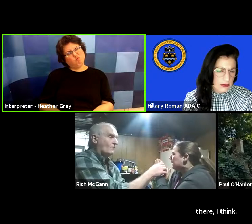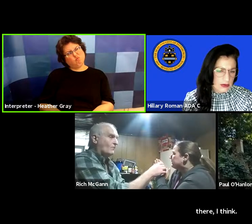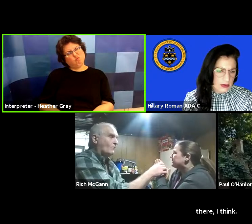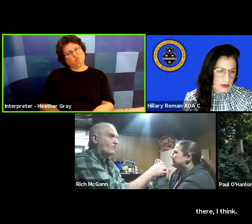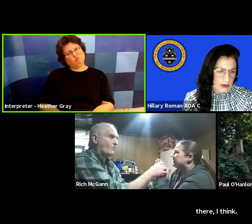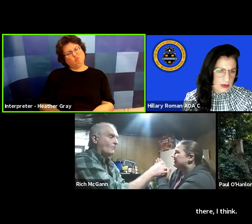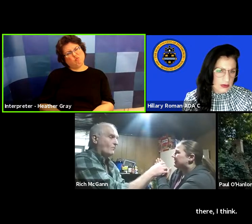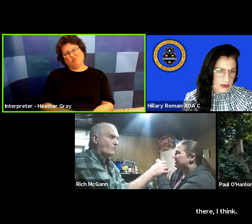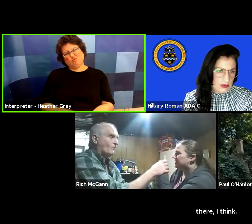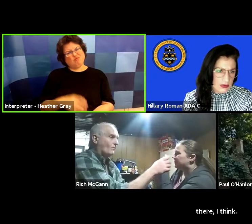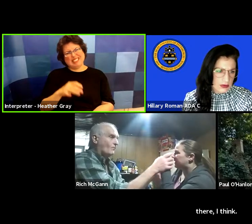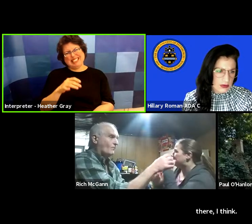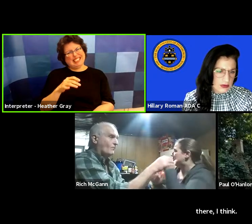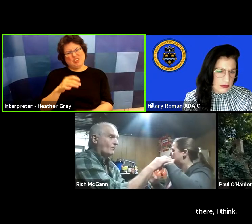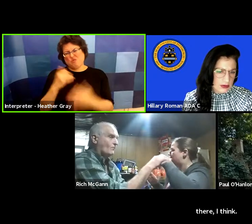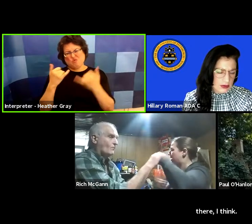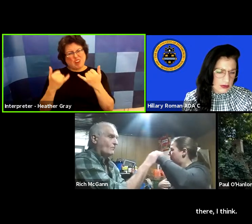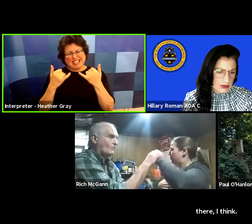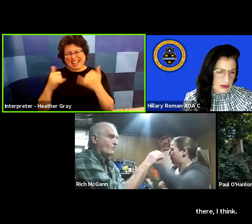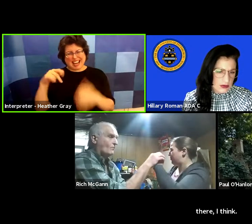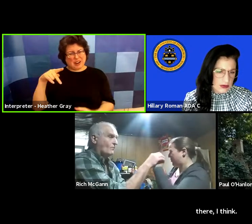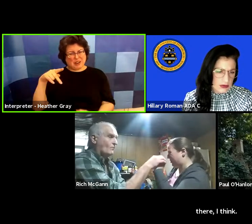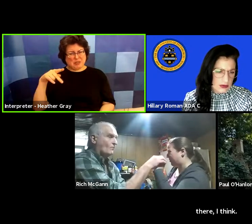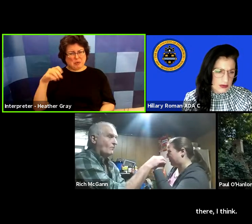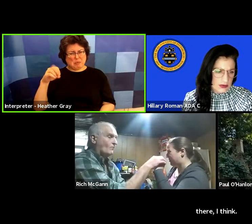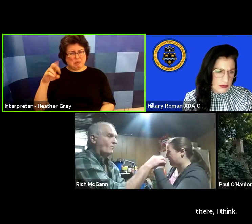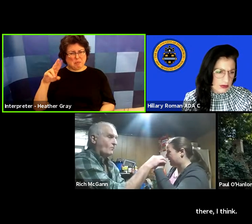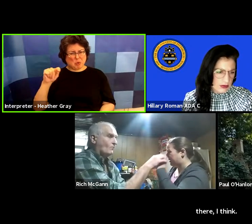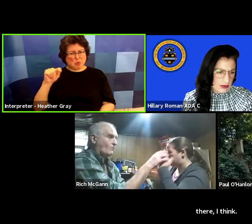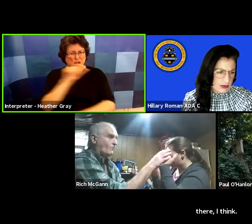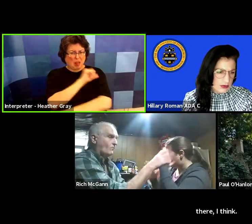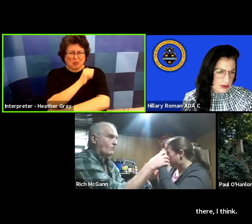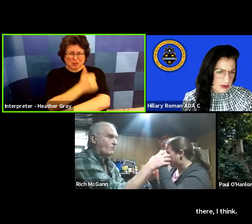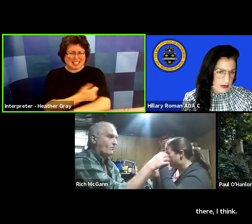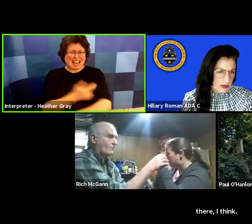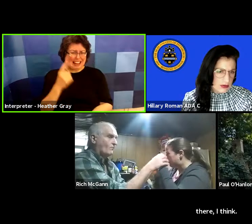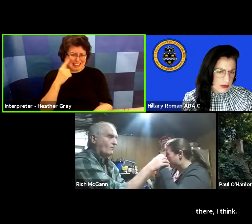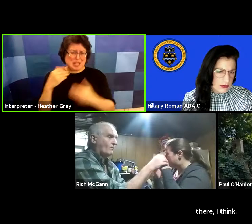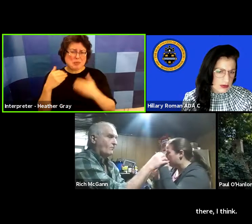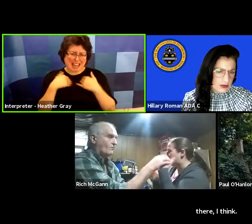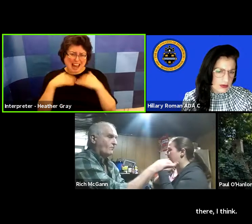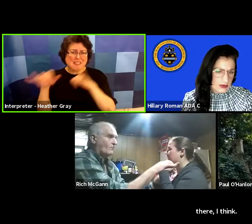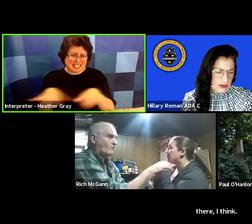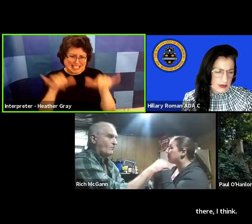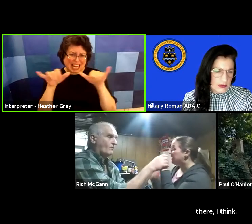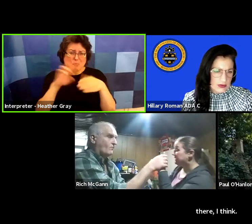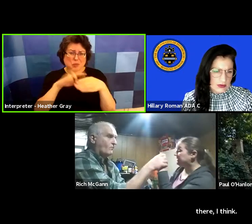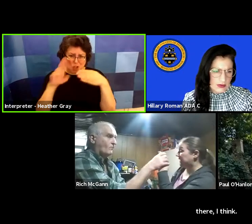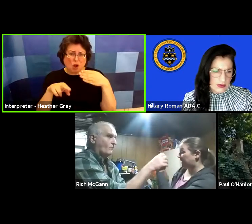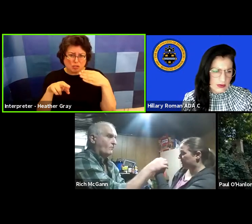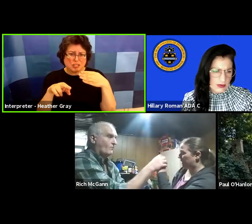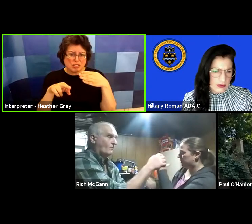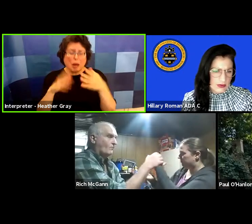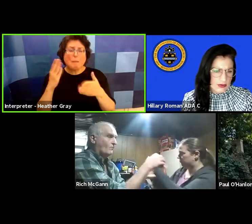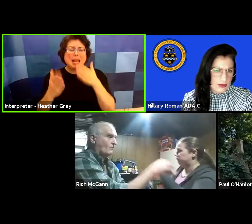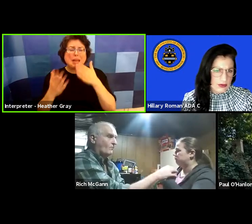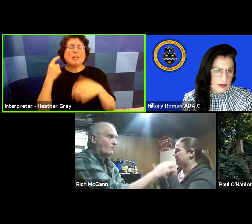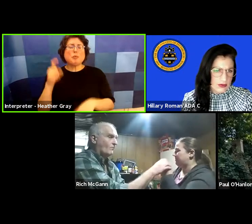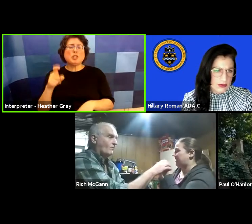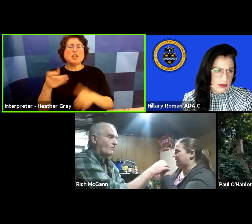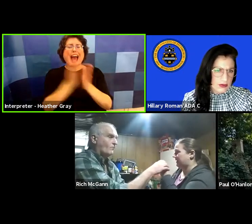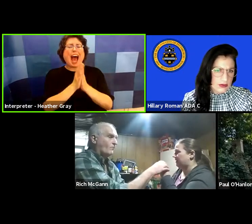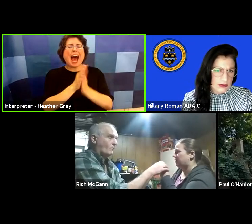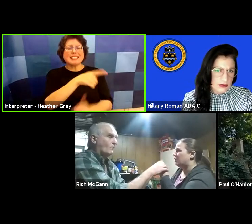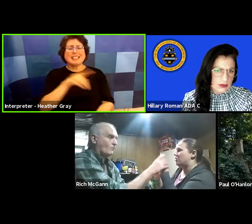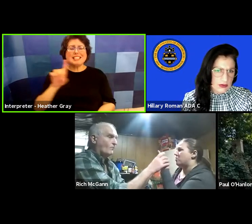out to Port Authority right now is it's going to be the same result. So we can try with DHS. I know there's Janine out there.